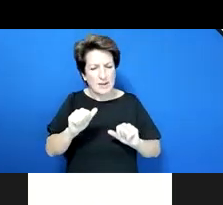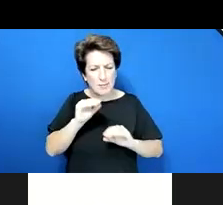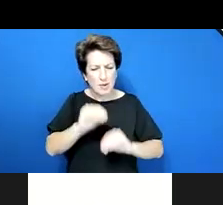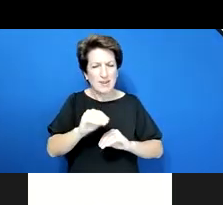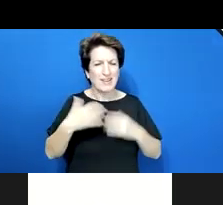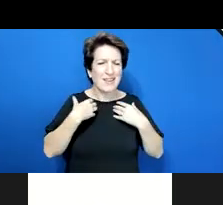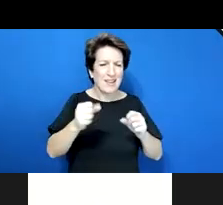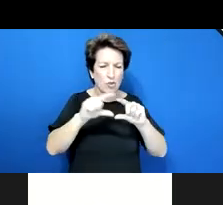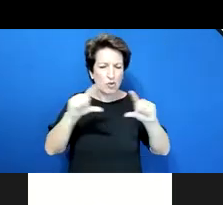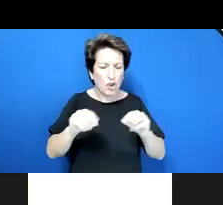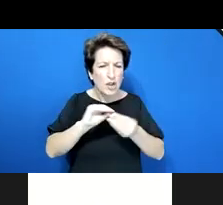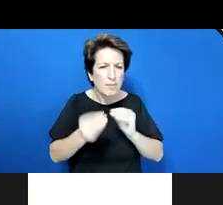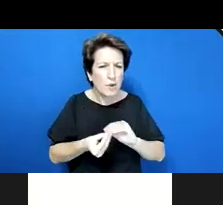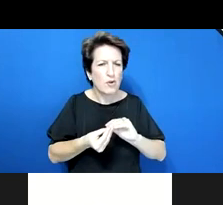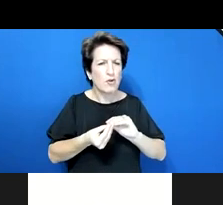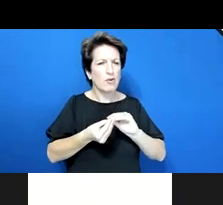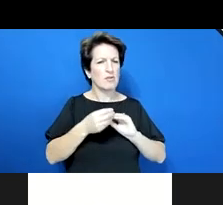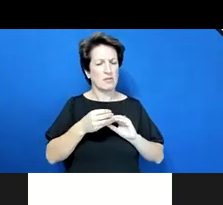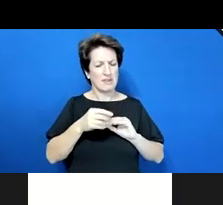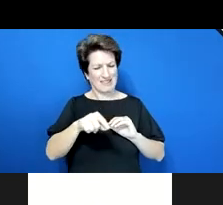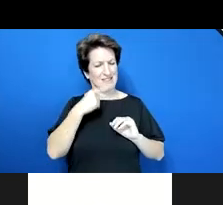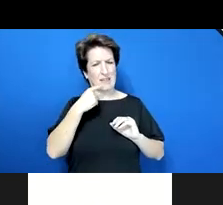everything, like it says they don't have her information.